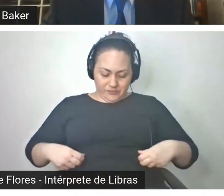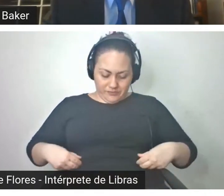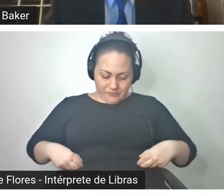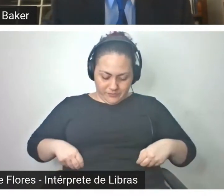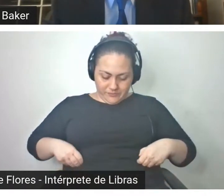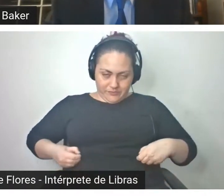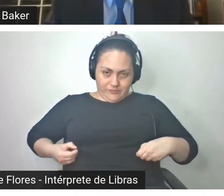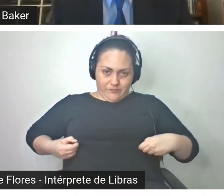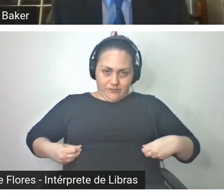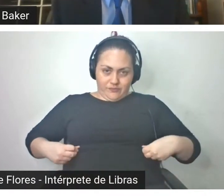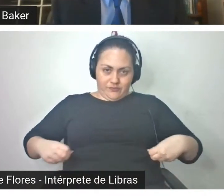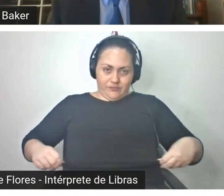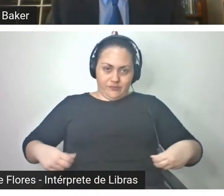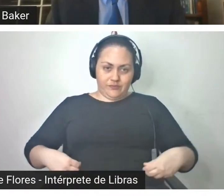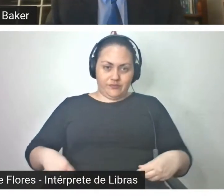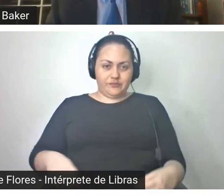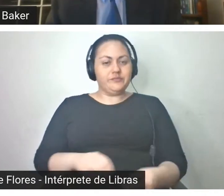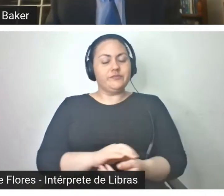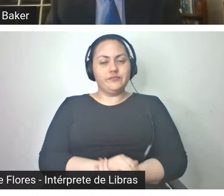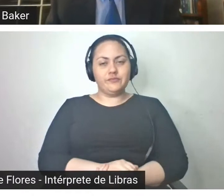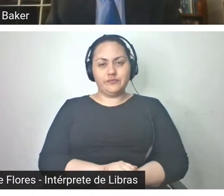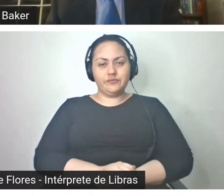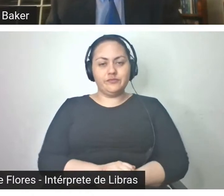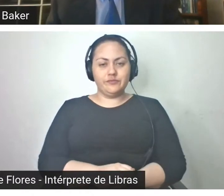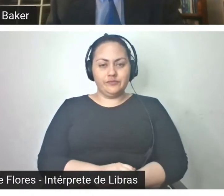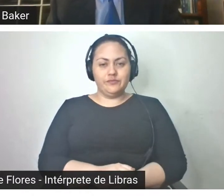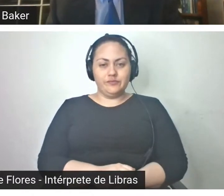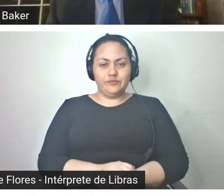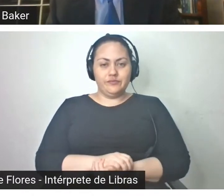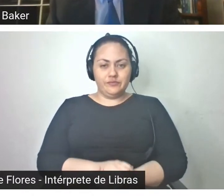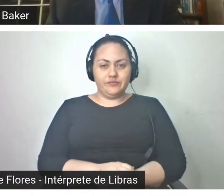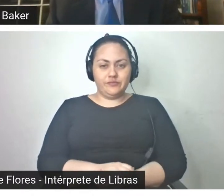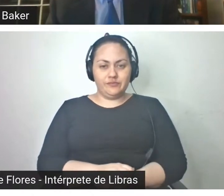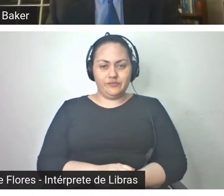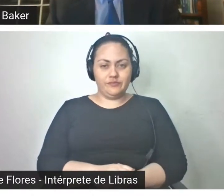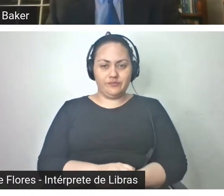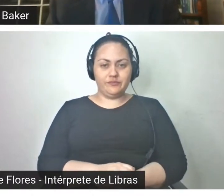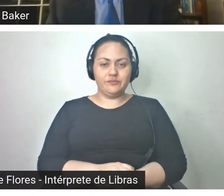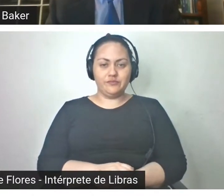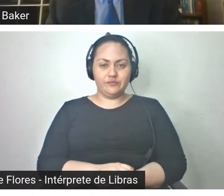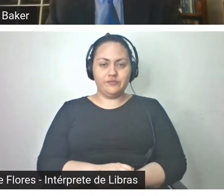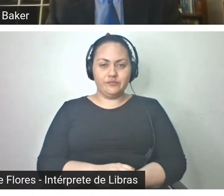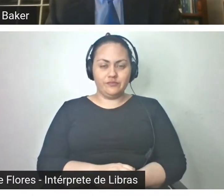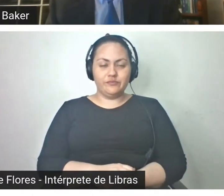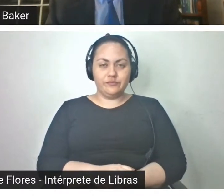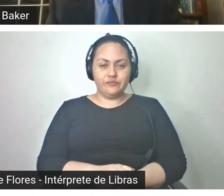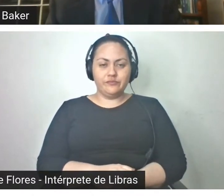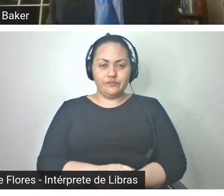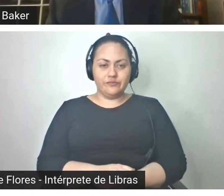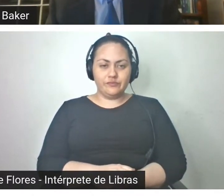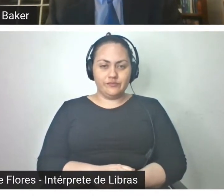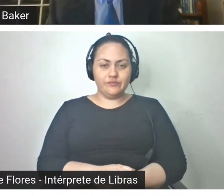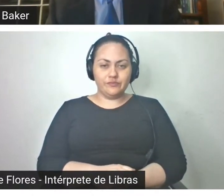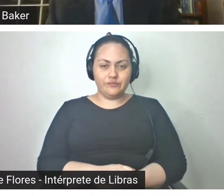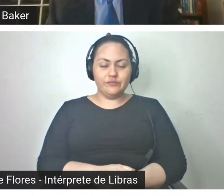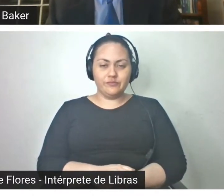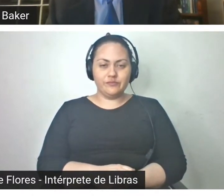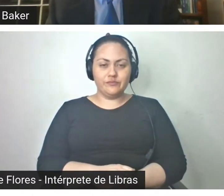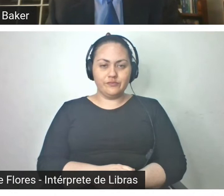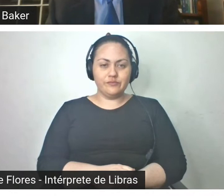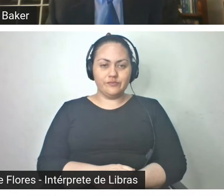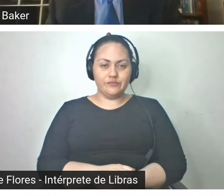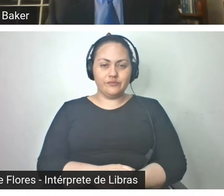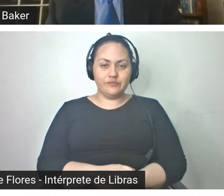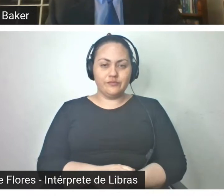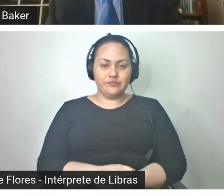talks about the educational system. Whereas in Brazil, we don't have this discussion in the media because the middle class in